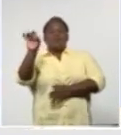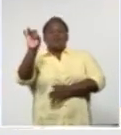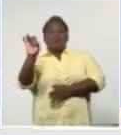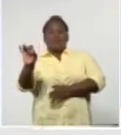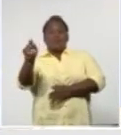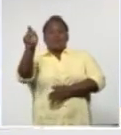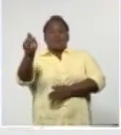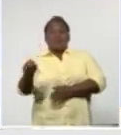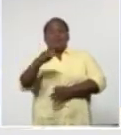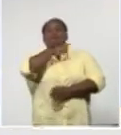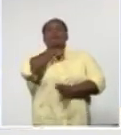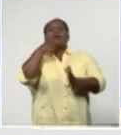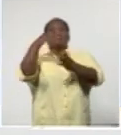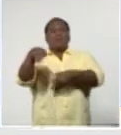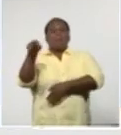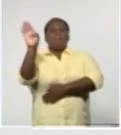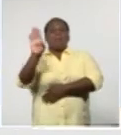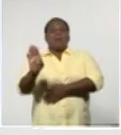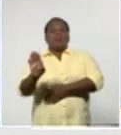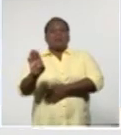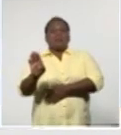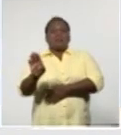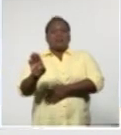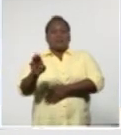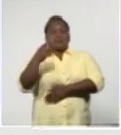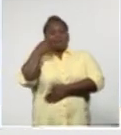1,085,038 confirmed cases and